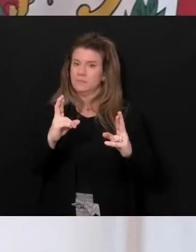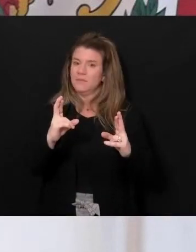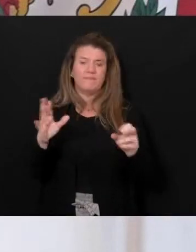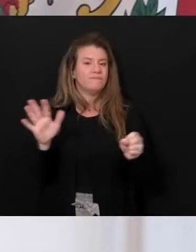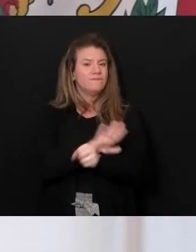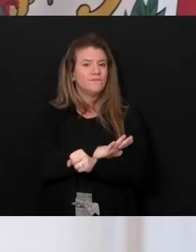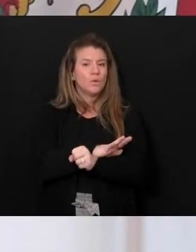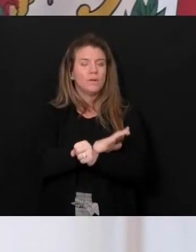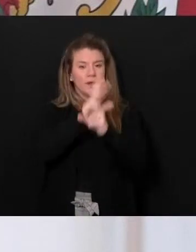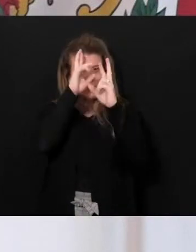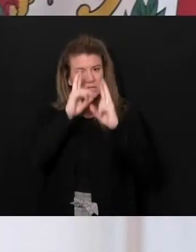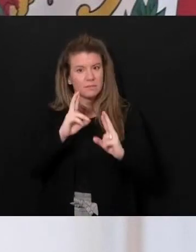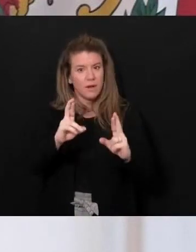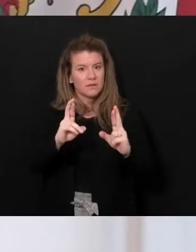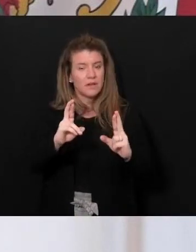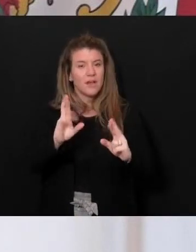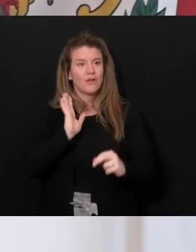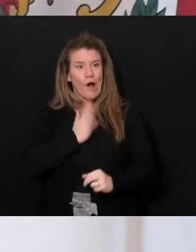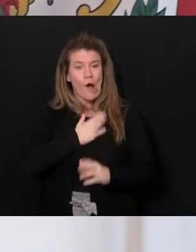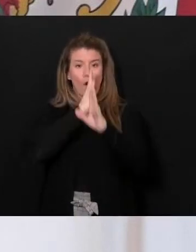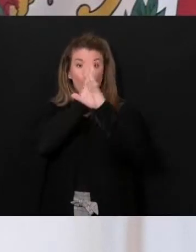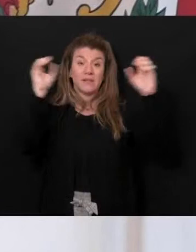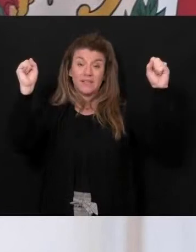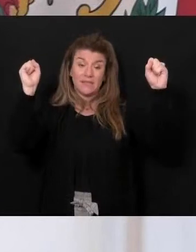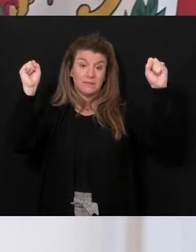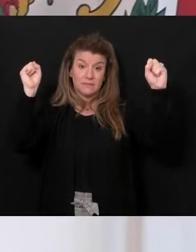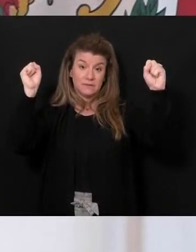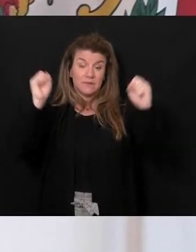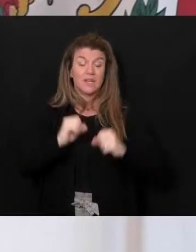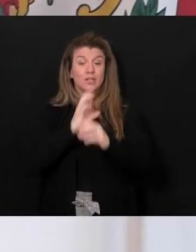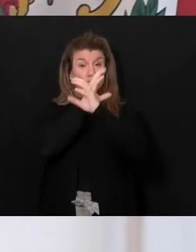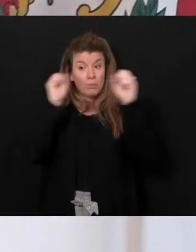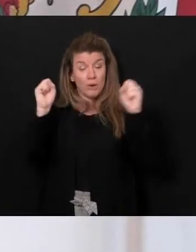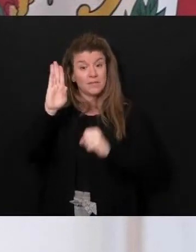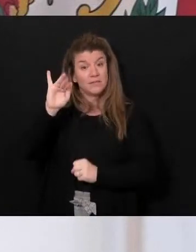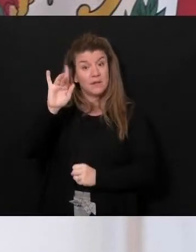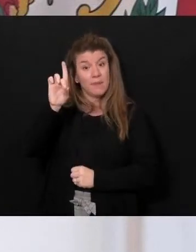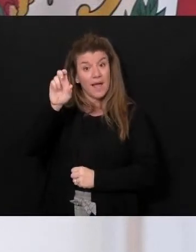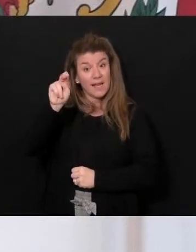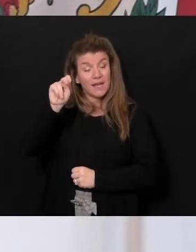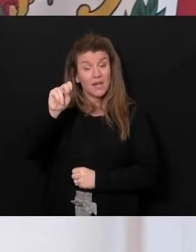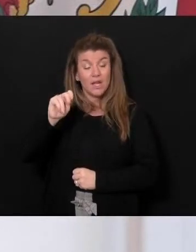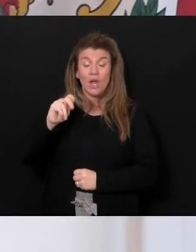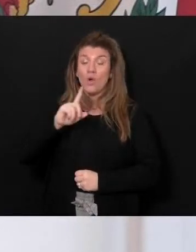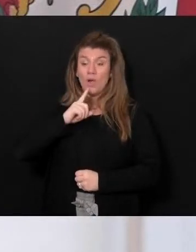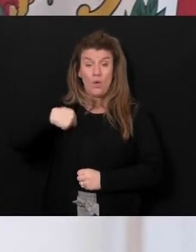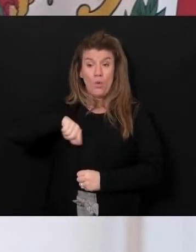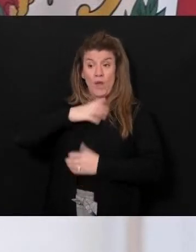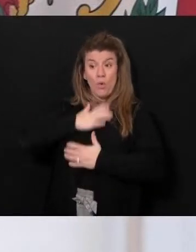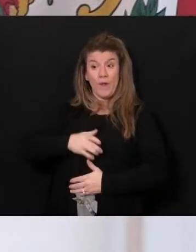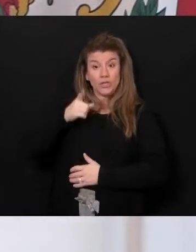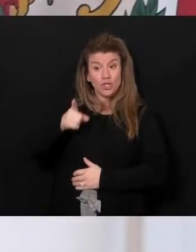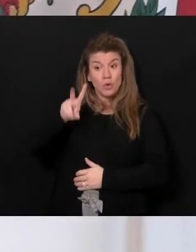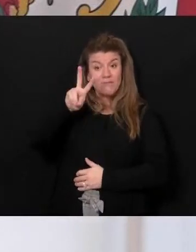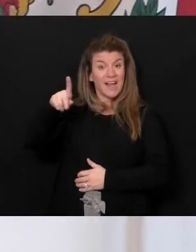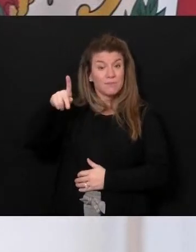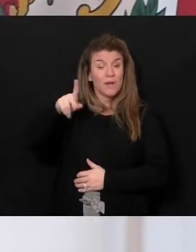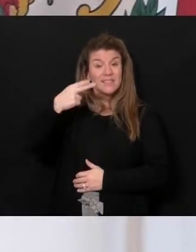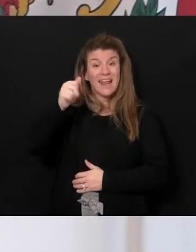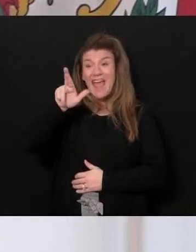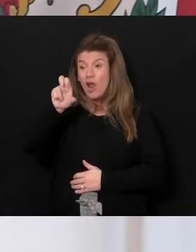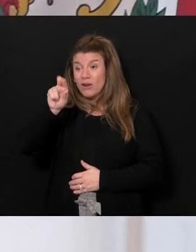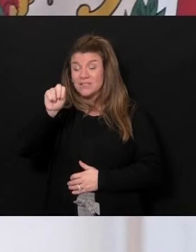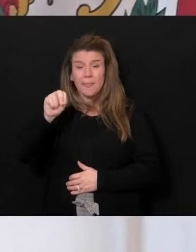to the office of our presidency. So, President Biden, we wish you and Vice President Harris the very